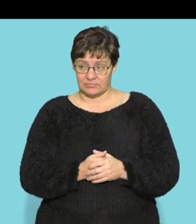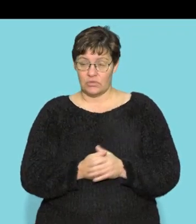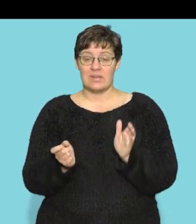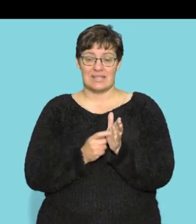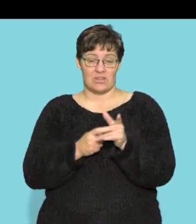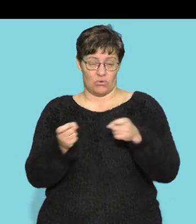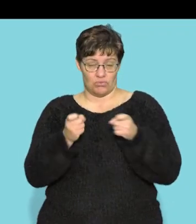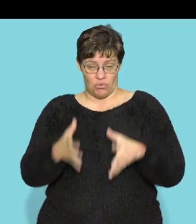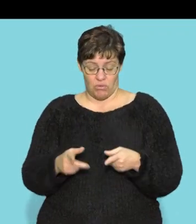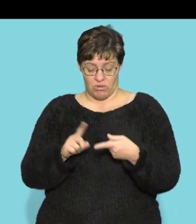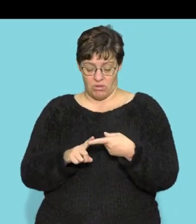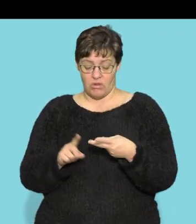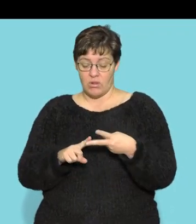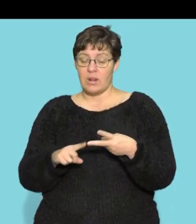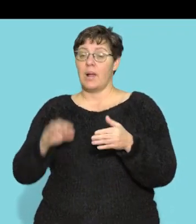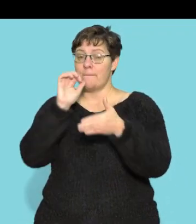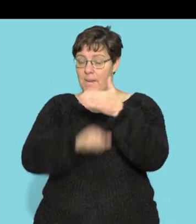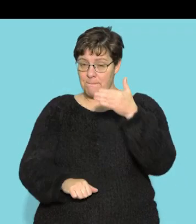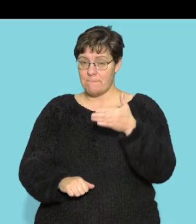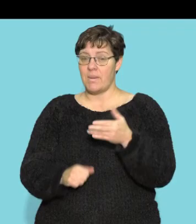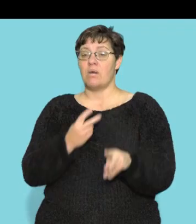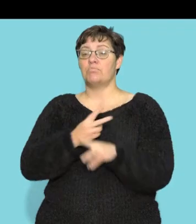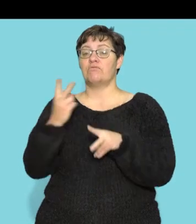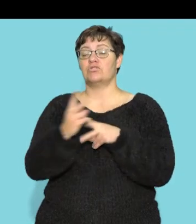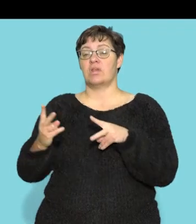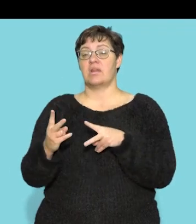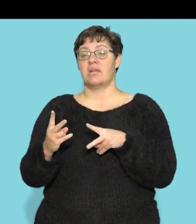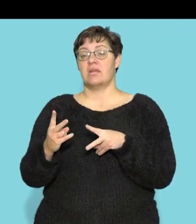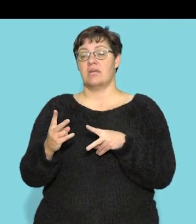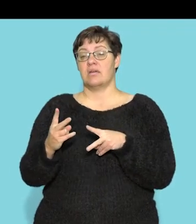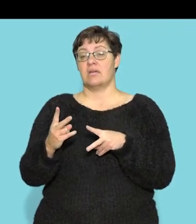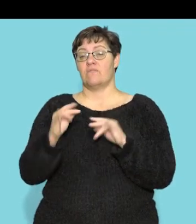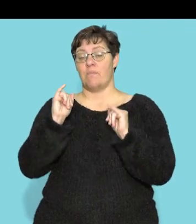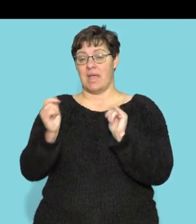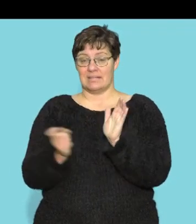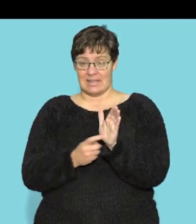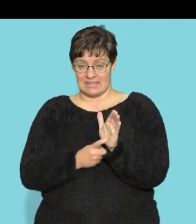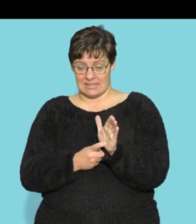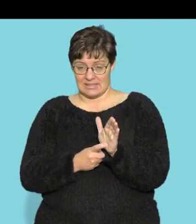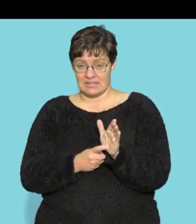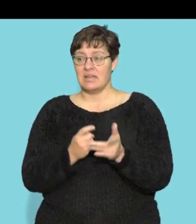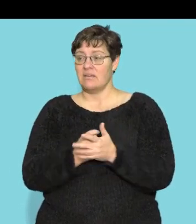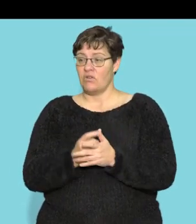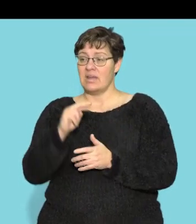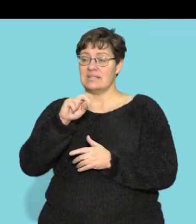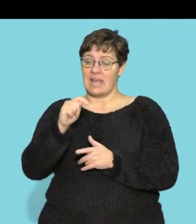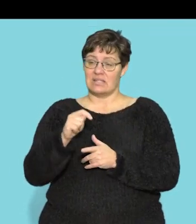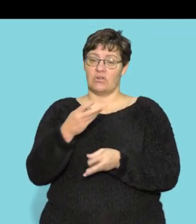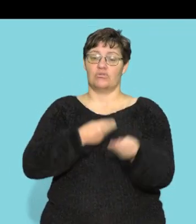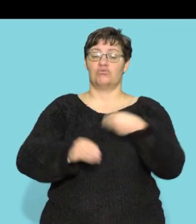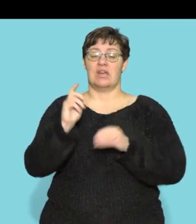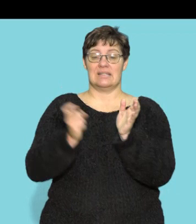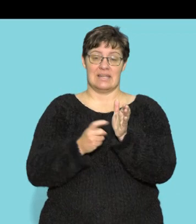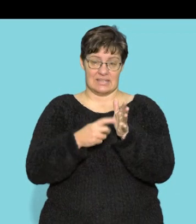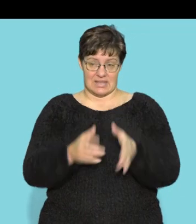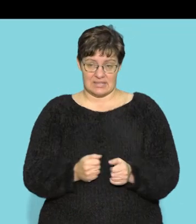debtors control, less your provision for bad debts will give you net trade debtors. Then you bring in